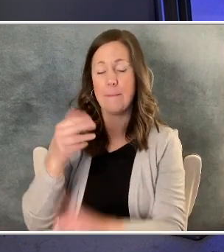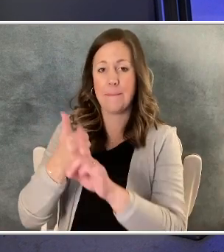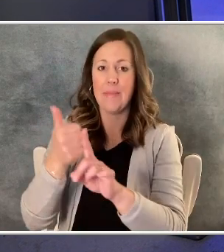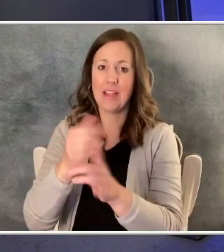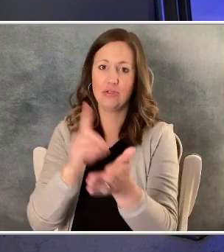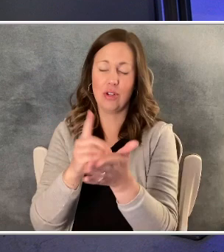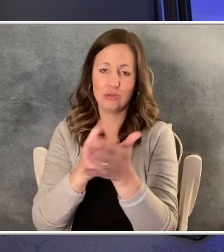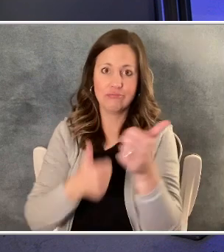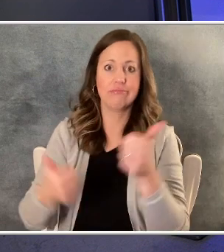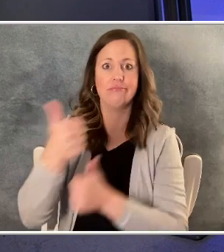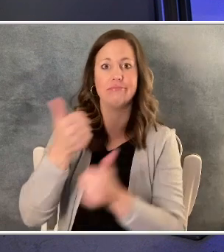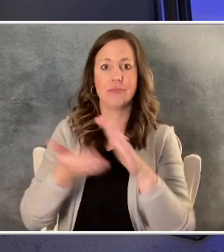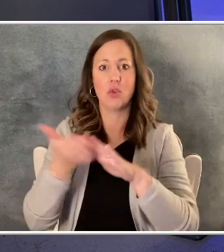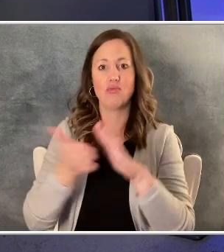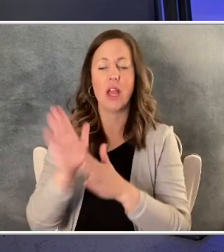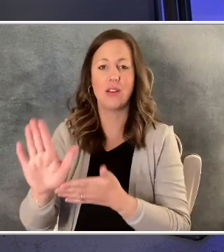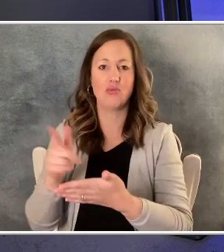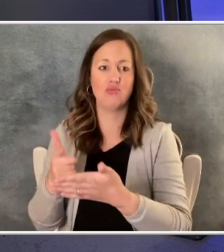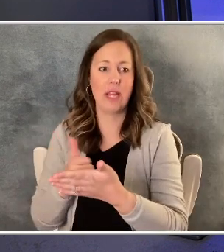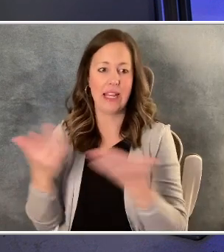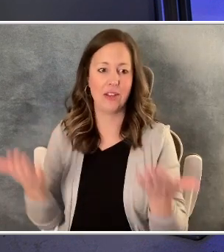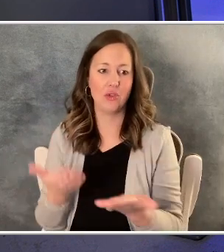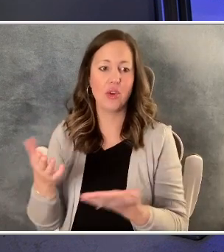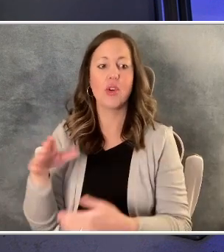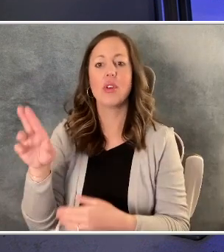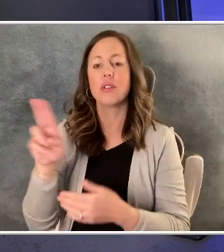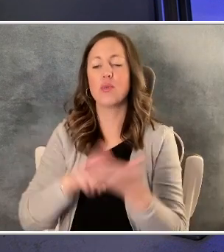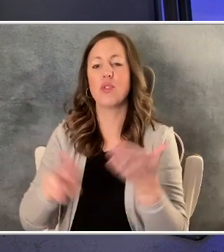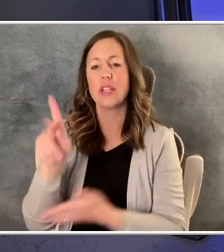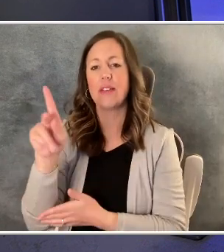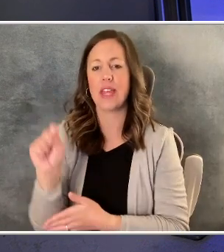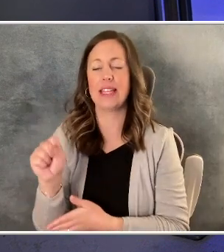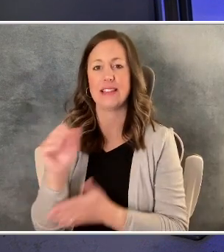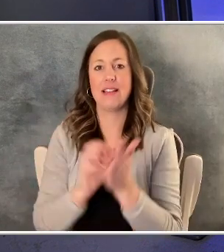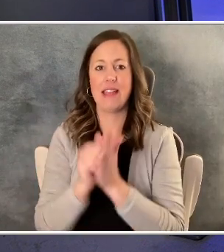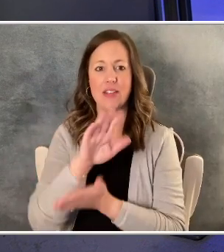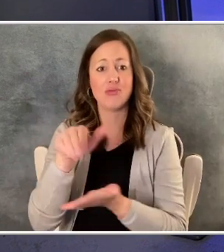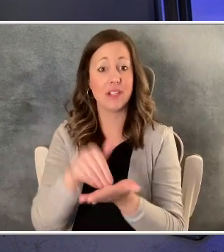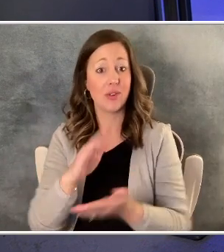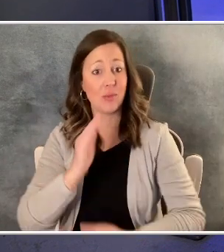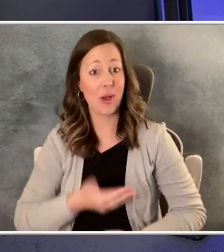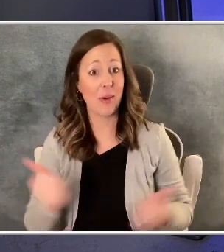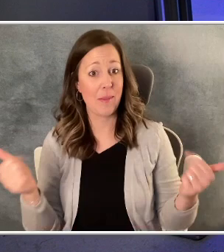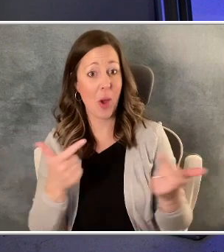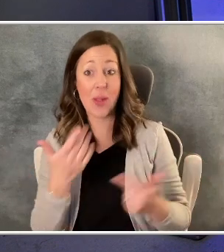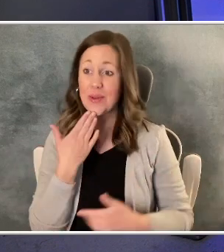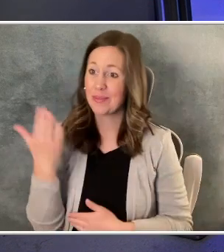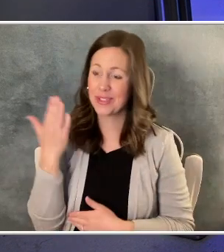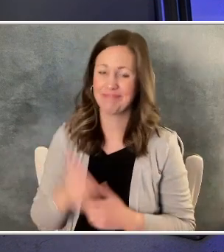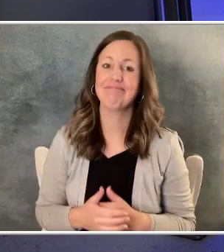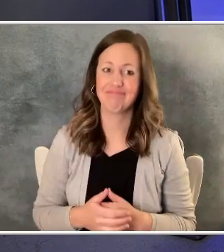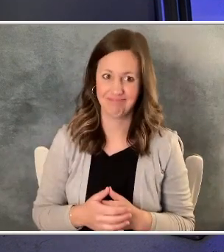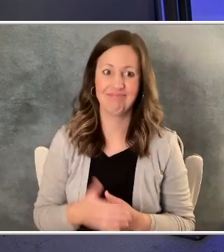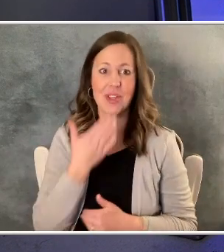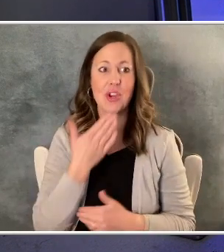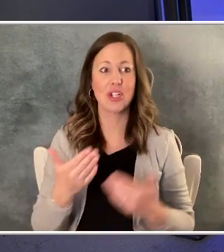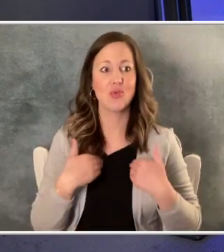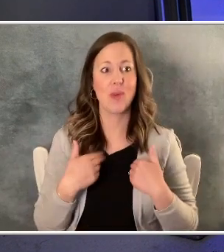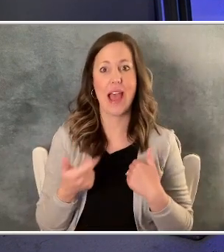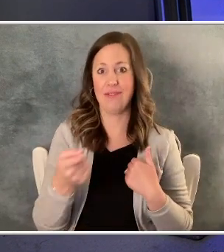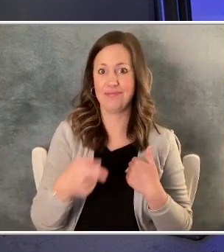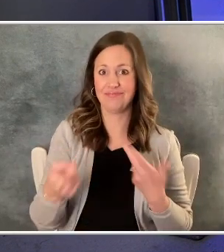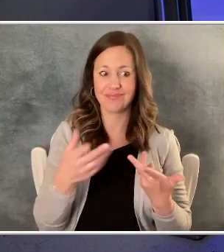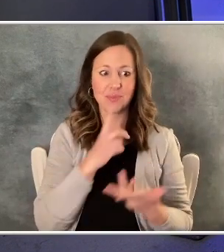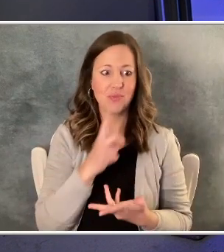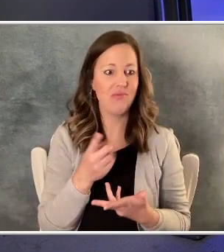here at the University of Kansas Cancer Center. Welcome to all of you. Good morning. Good to have you. And just thank you for being here and